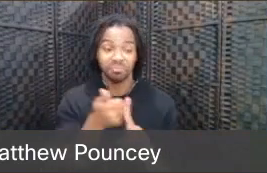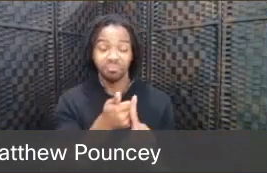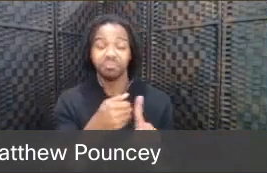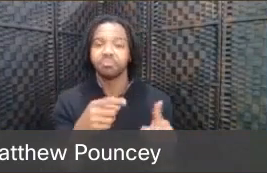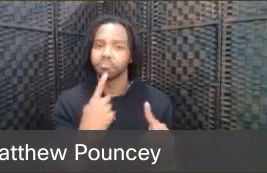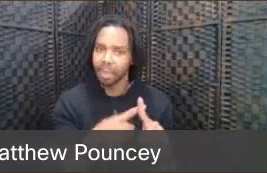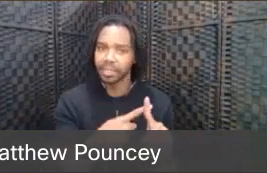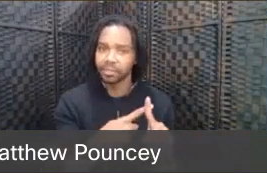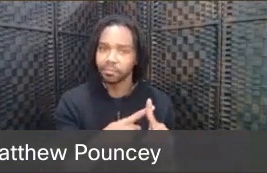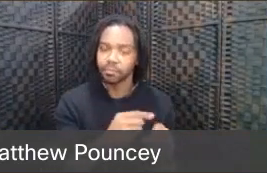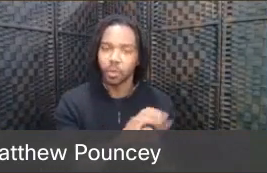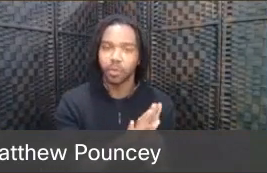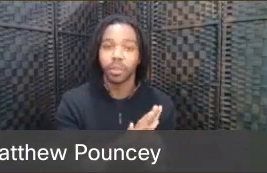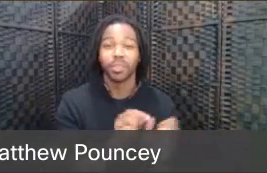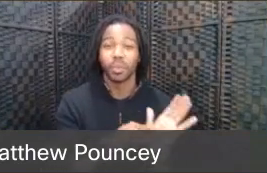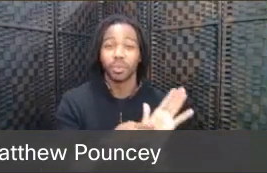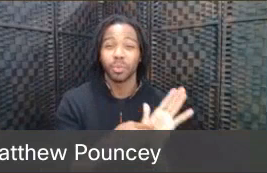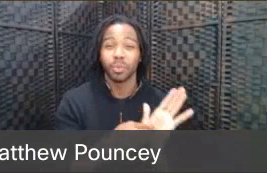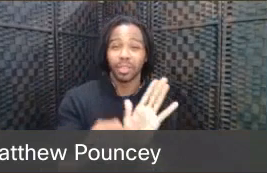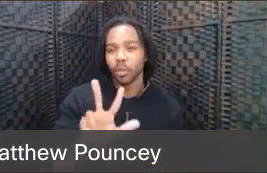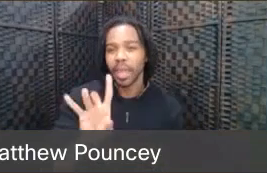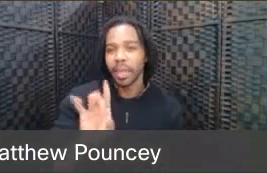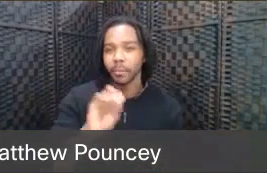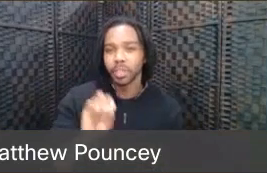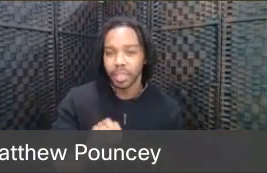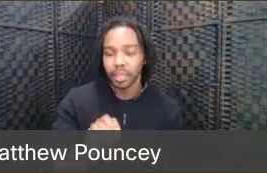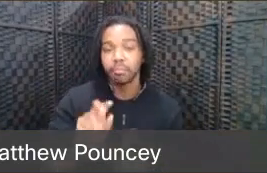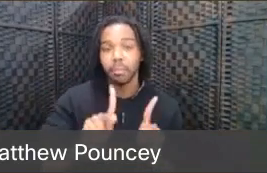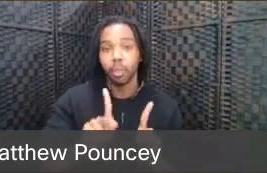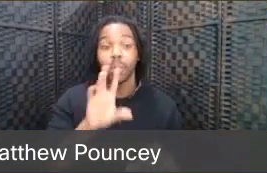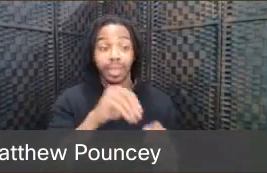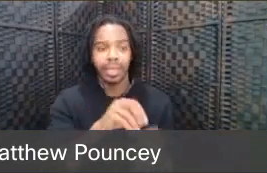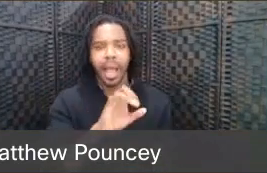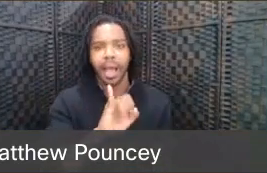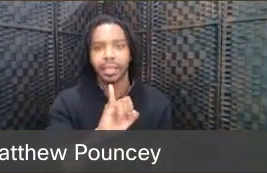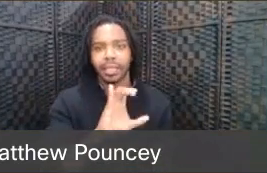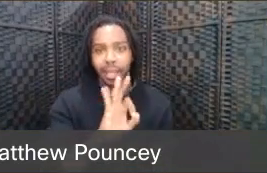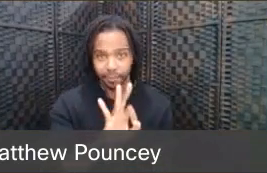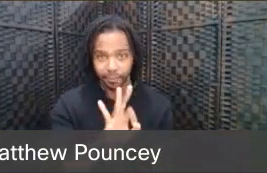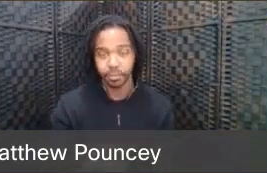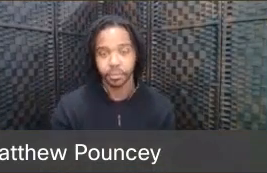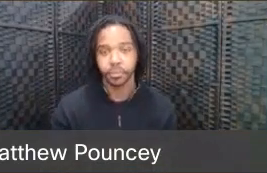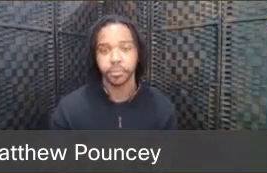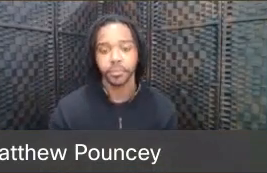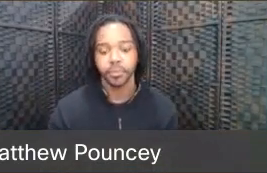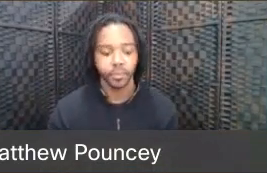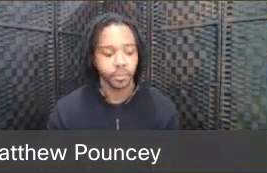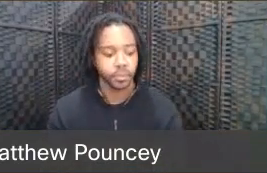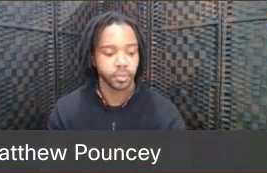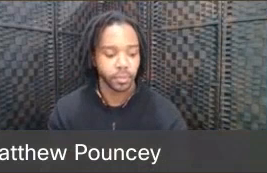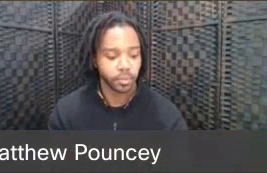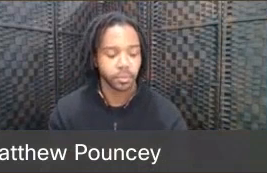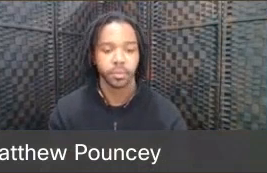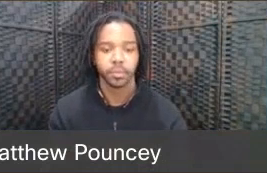represent about 38% of people in intermediate care facilities. Of those 114